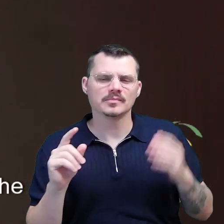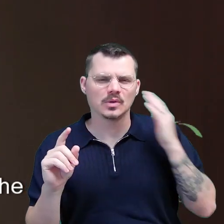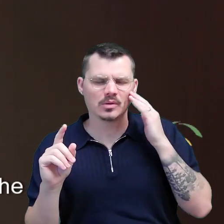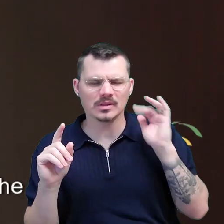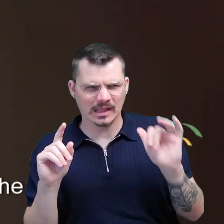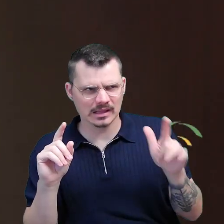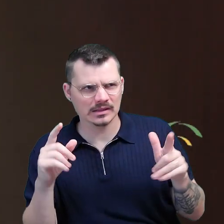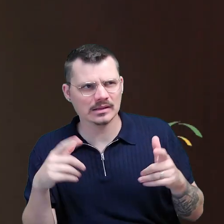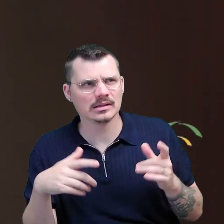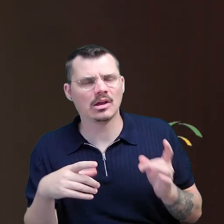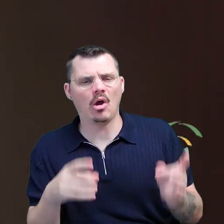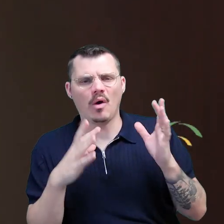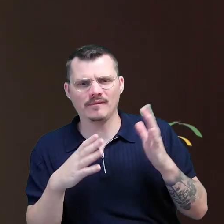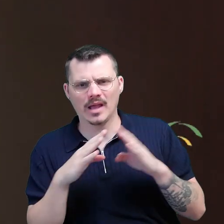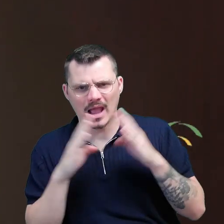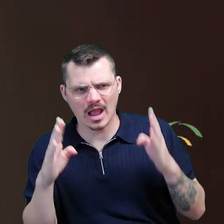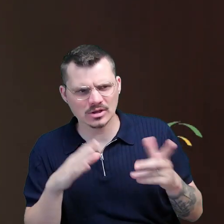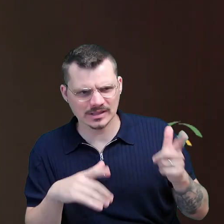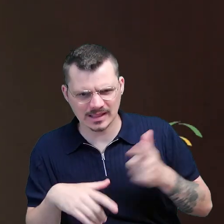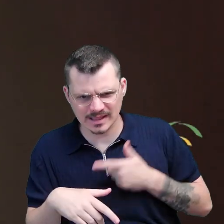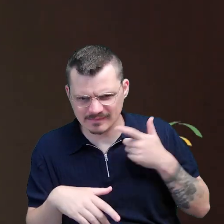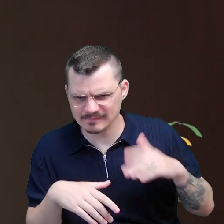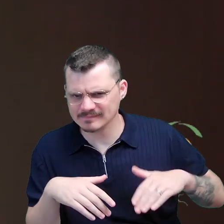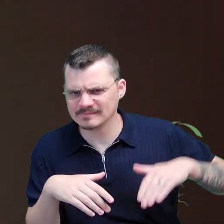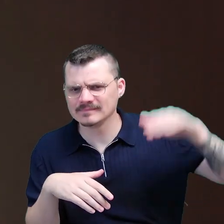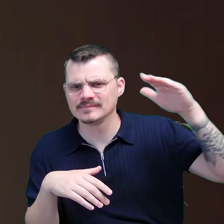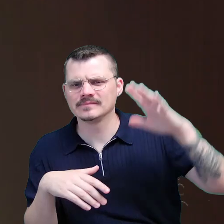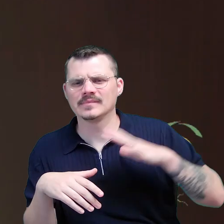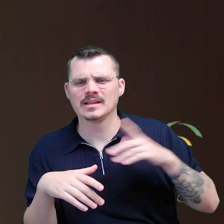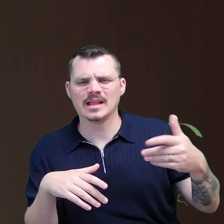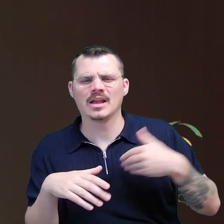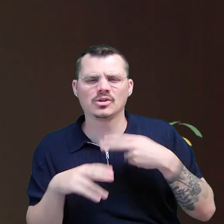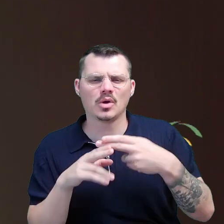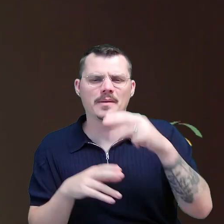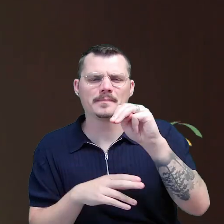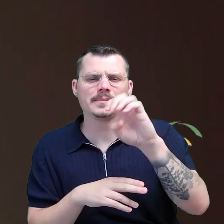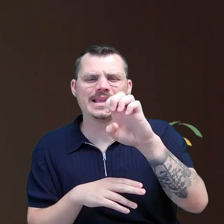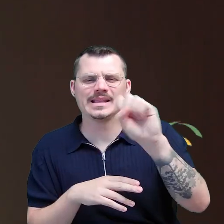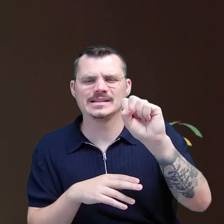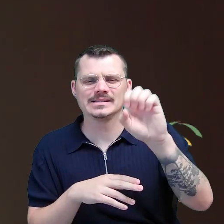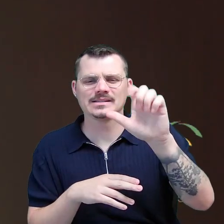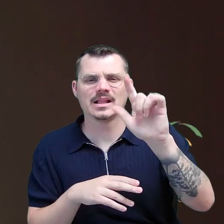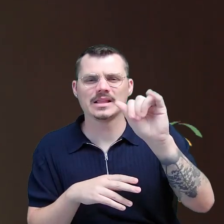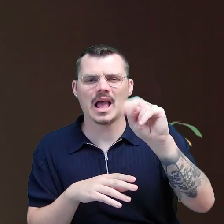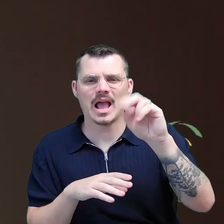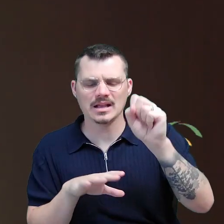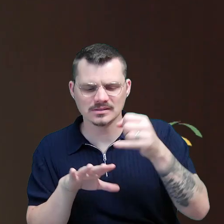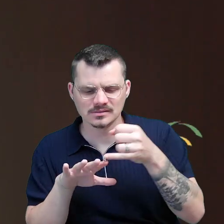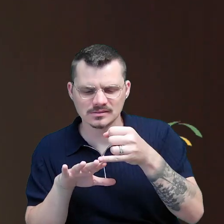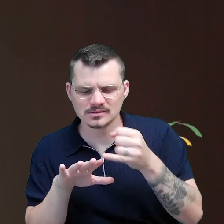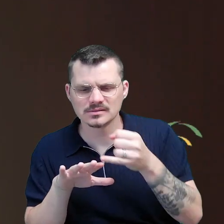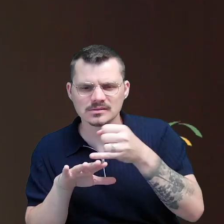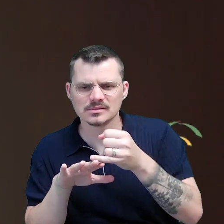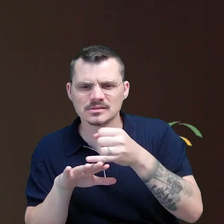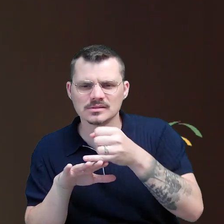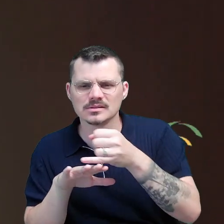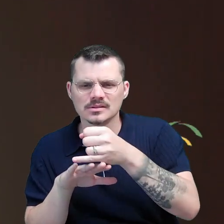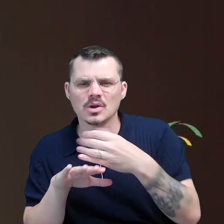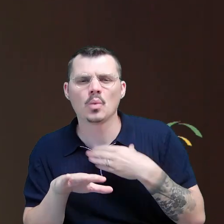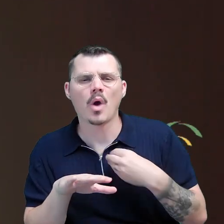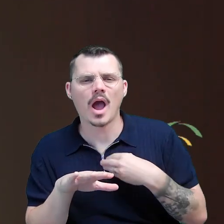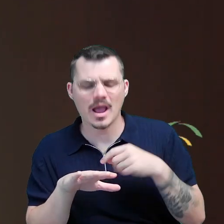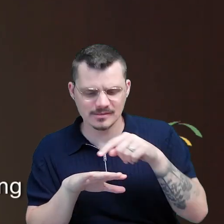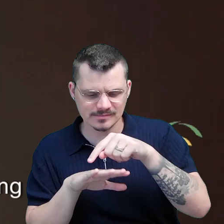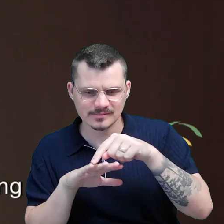pretty awful house he was living in, and let's take a look. Well, he's got Mies lines in his fingernails. Mies lines are horizontal